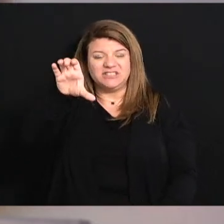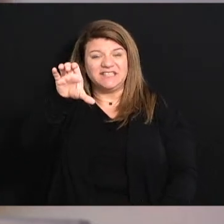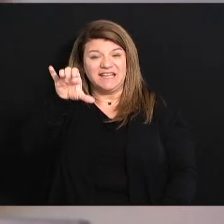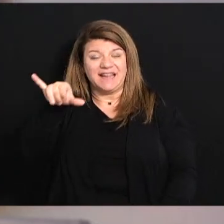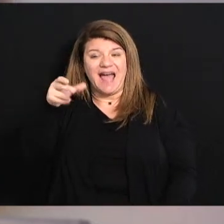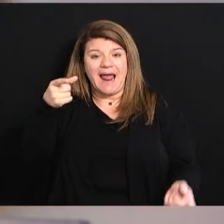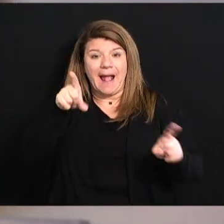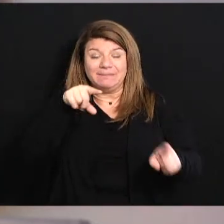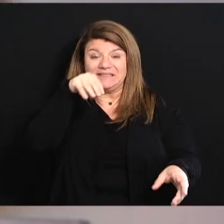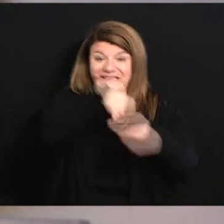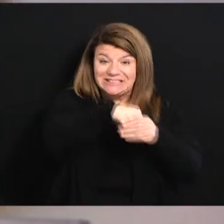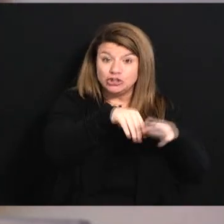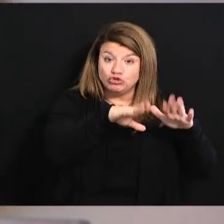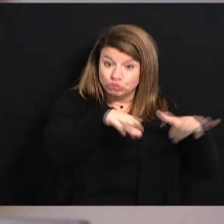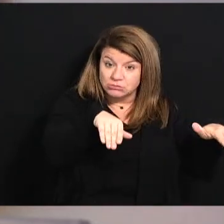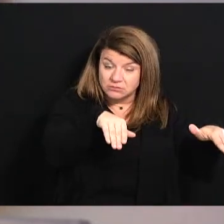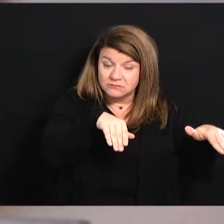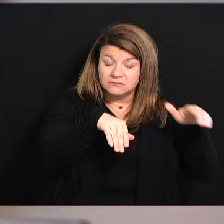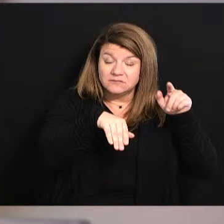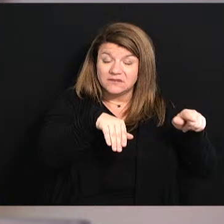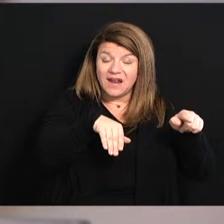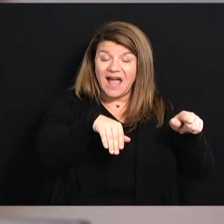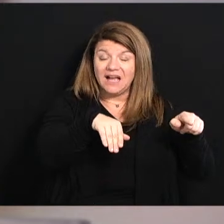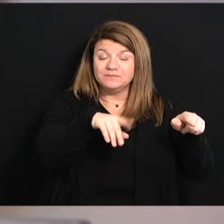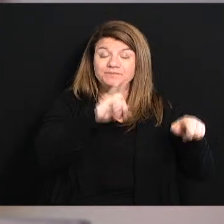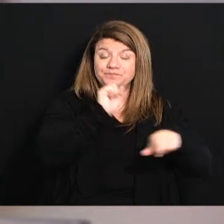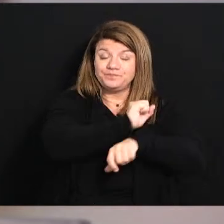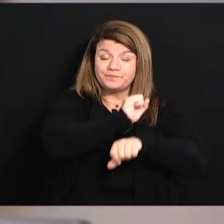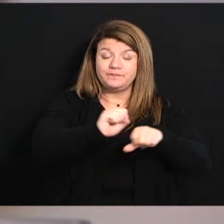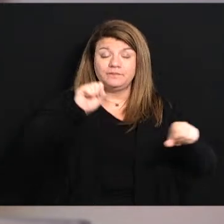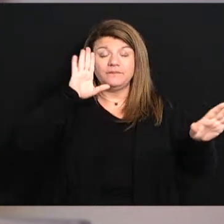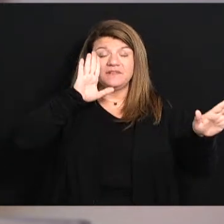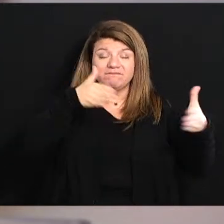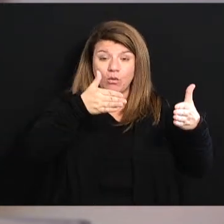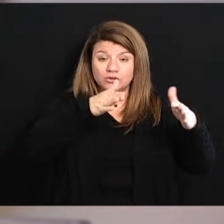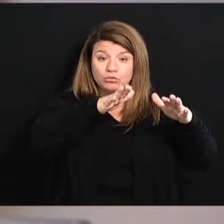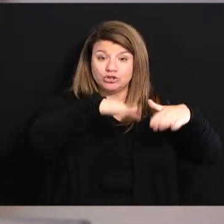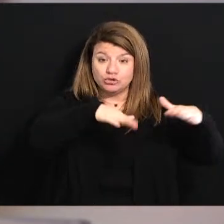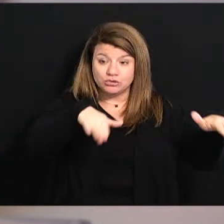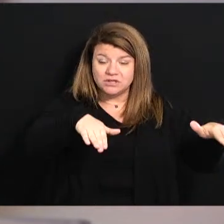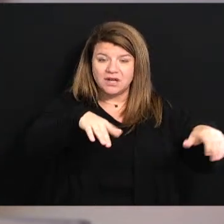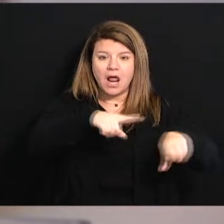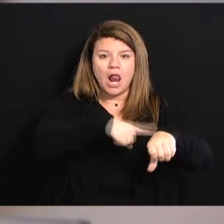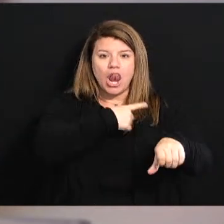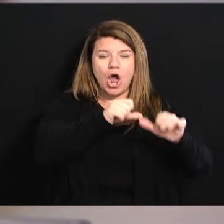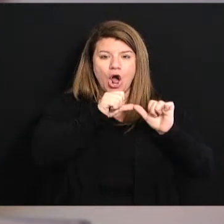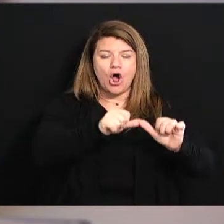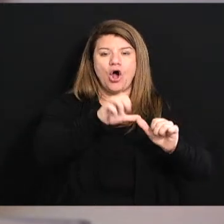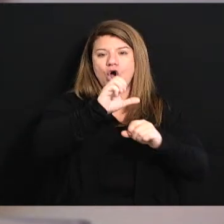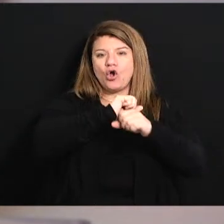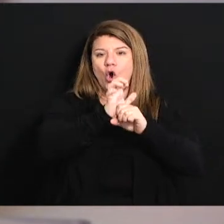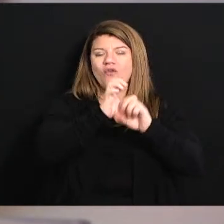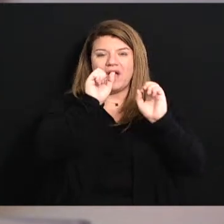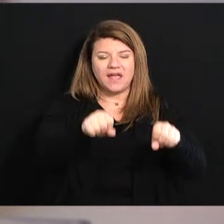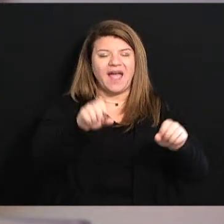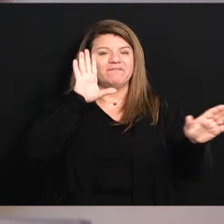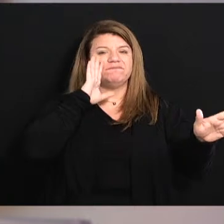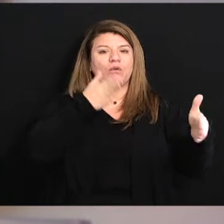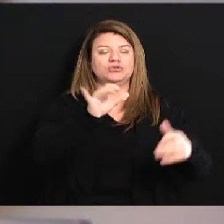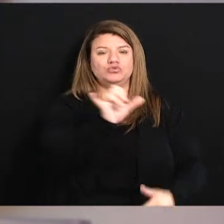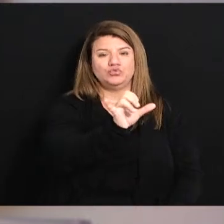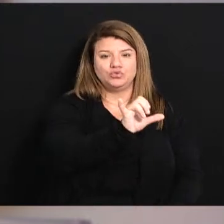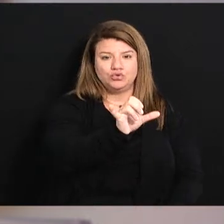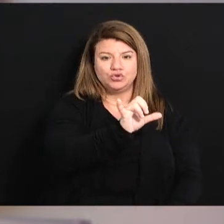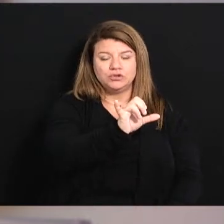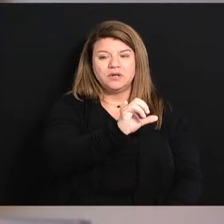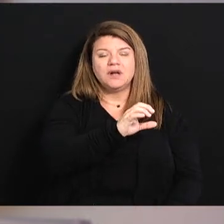is really focused on children, and long COVID problems can also be focused on children,